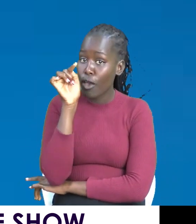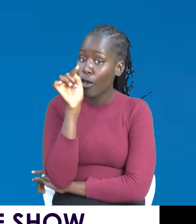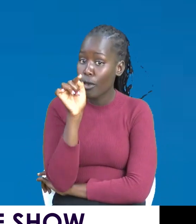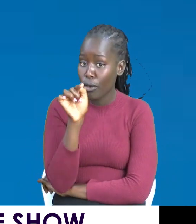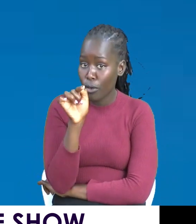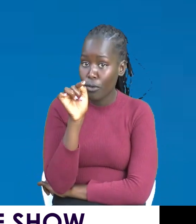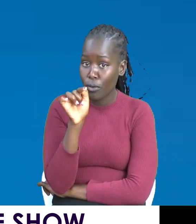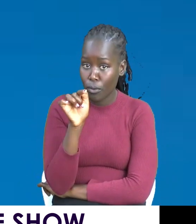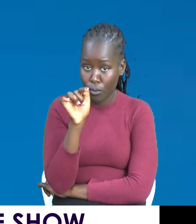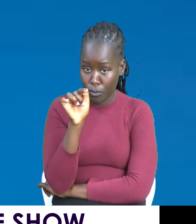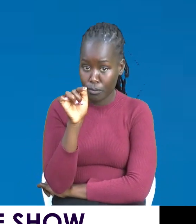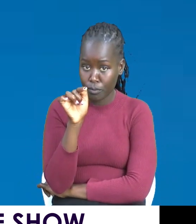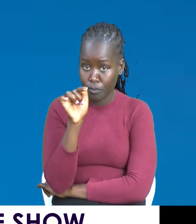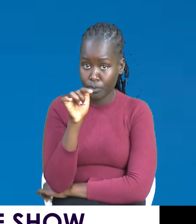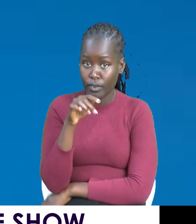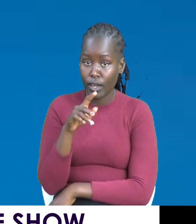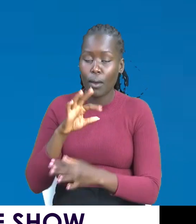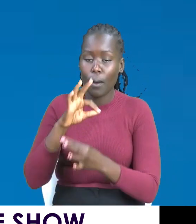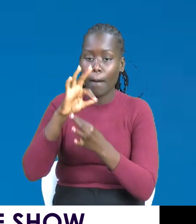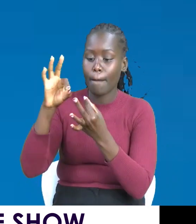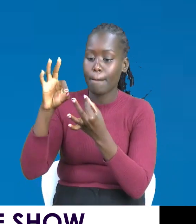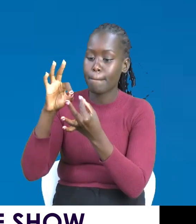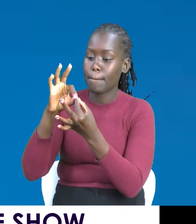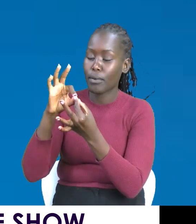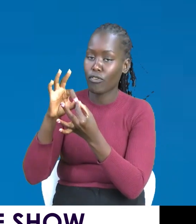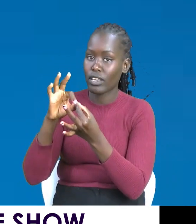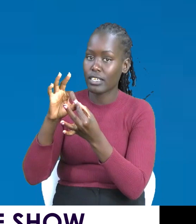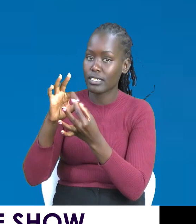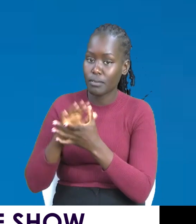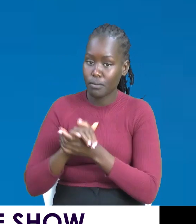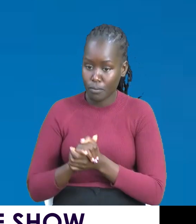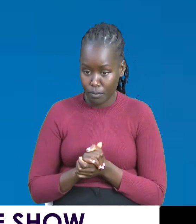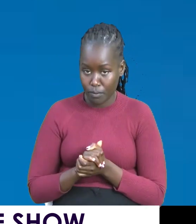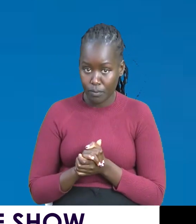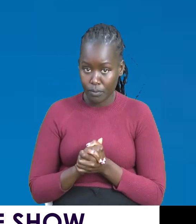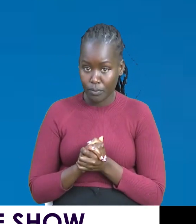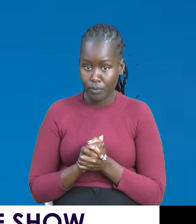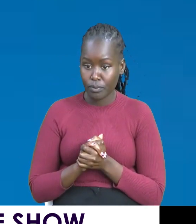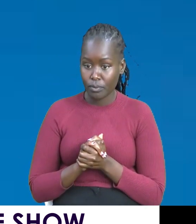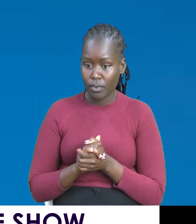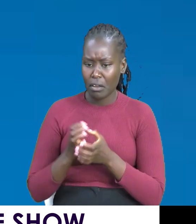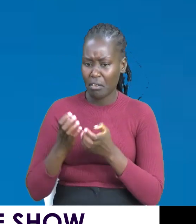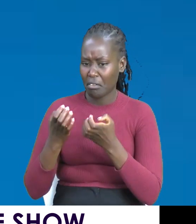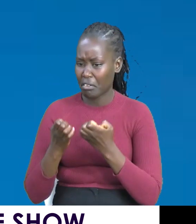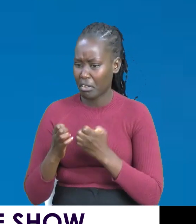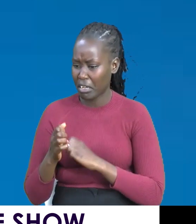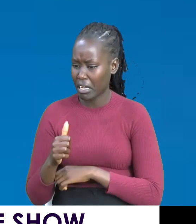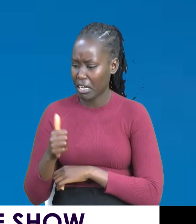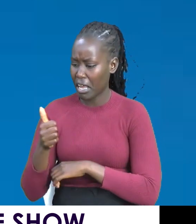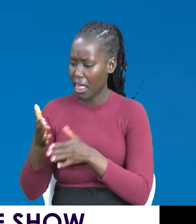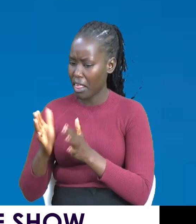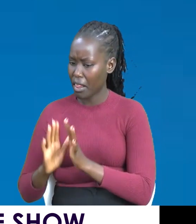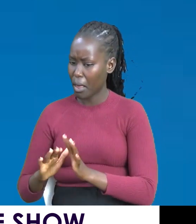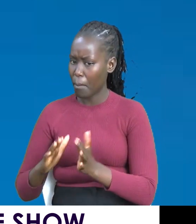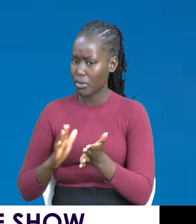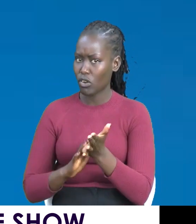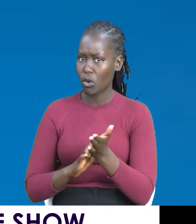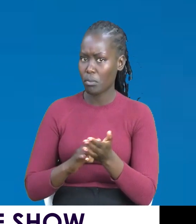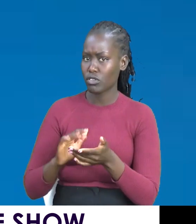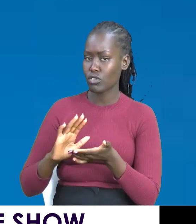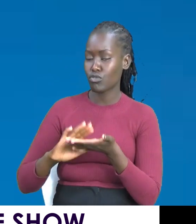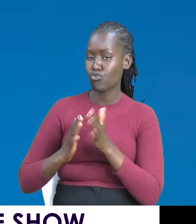you are perfect just the way you are. You don't need anyone's compliment for you to be